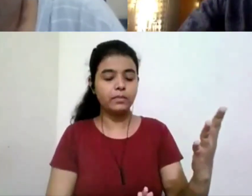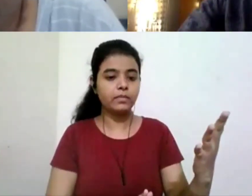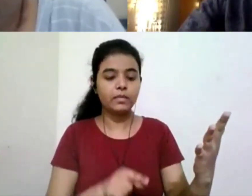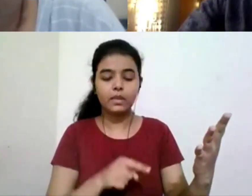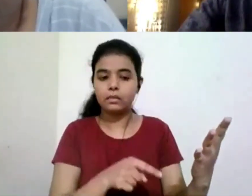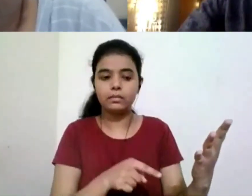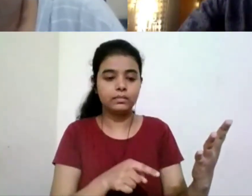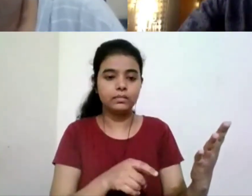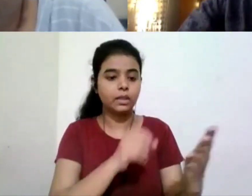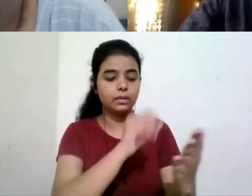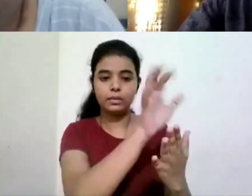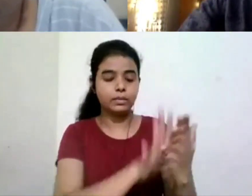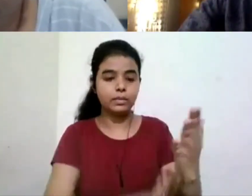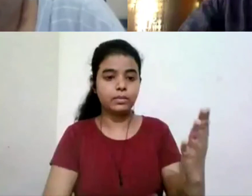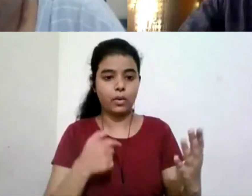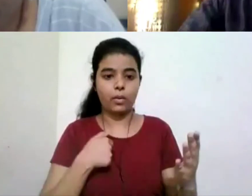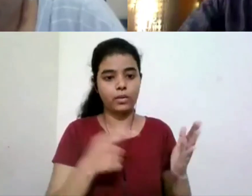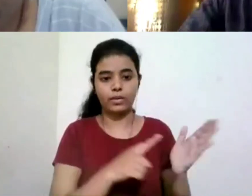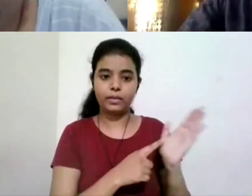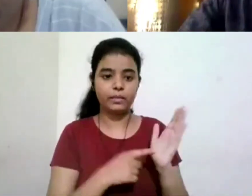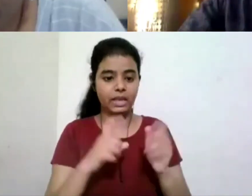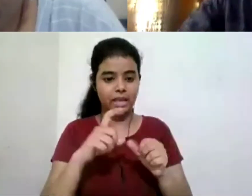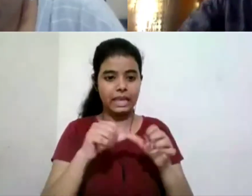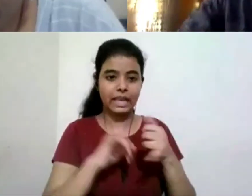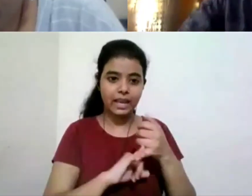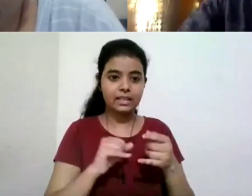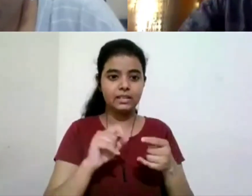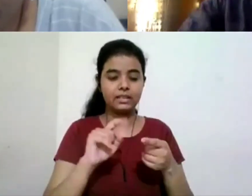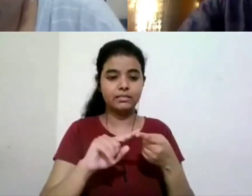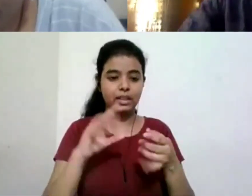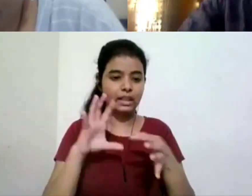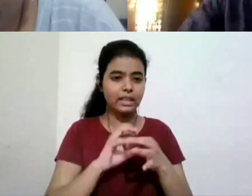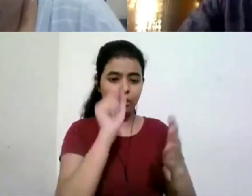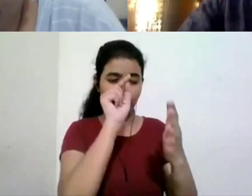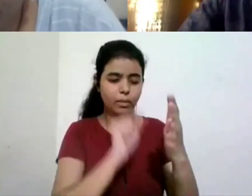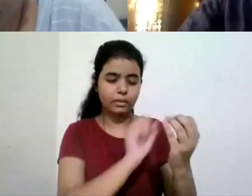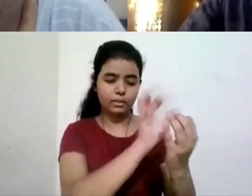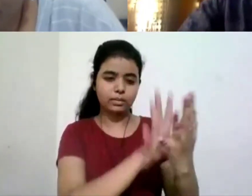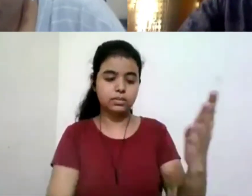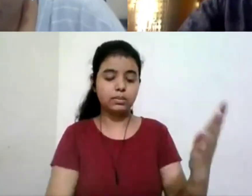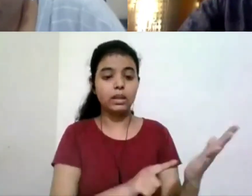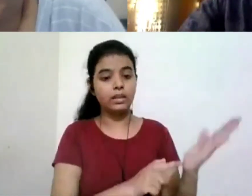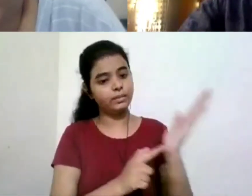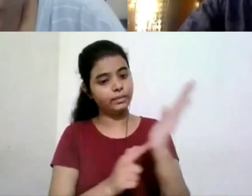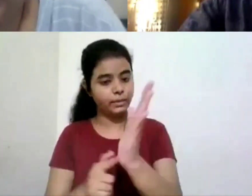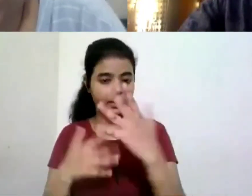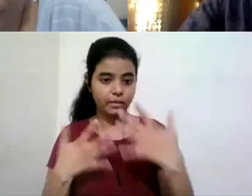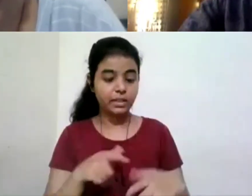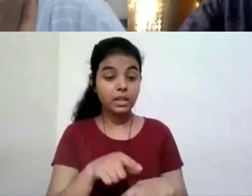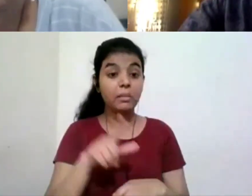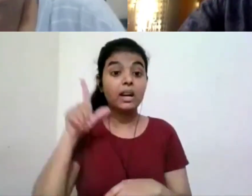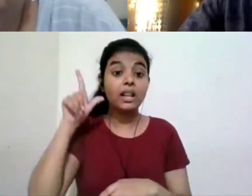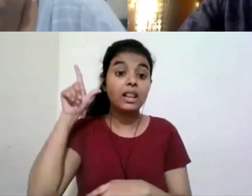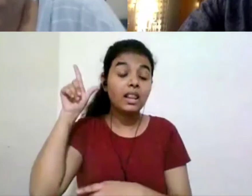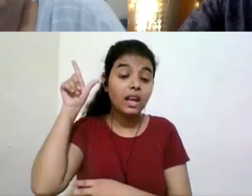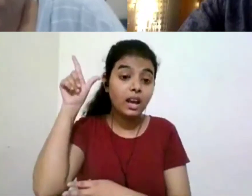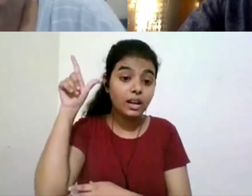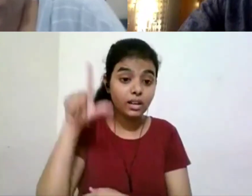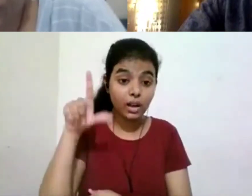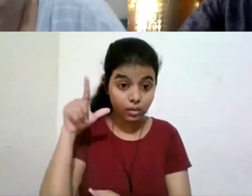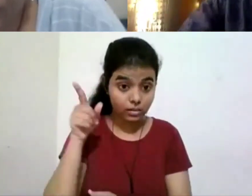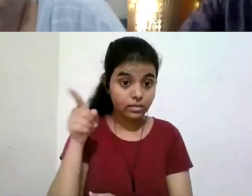good draft of my representation. But in Lucknow, where